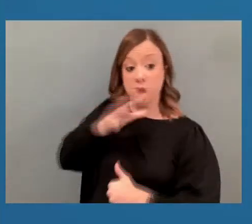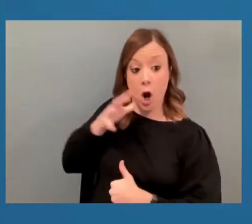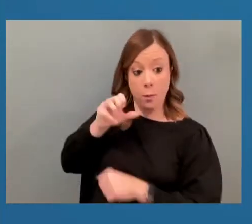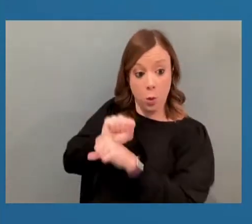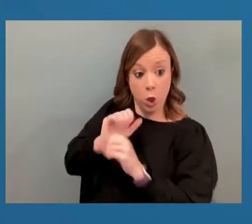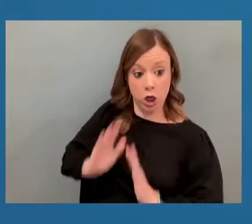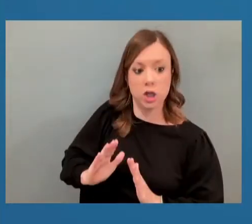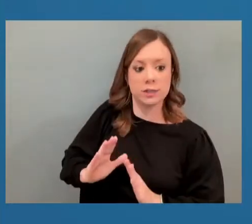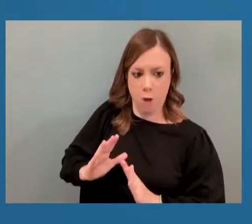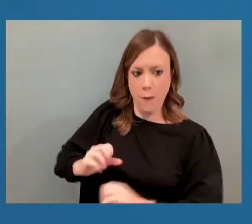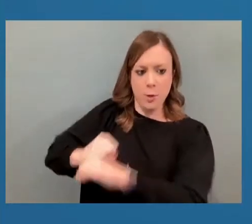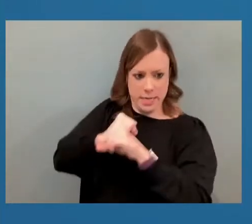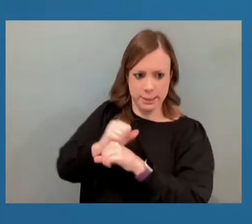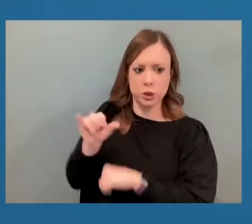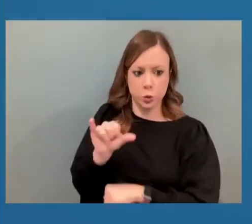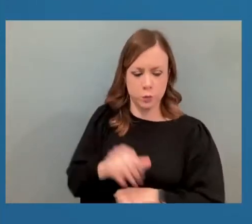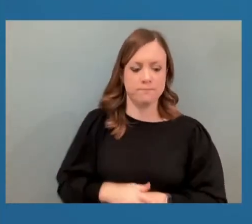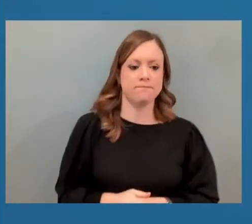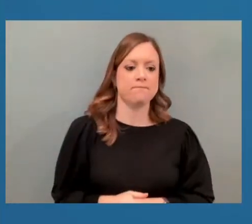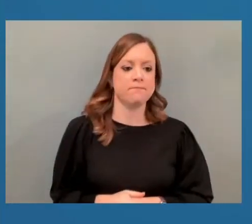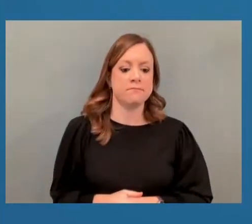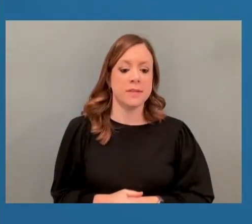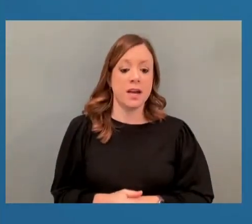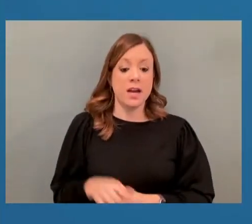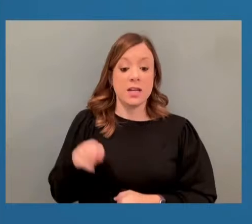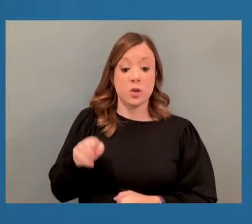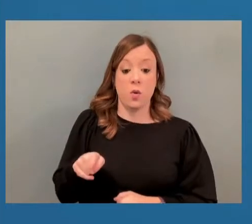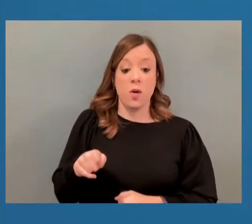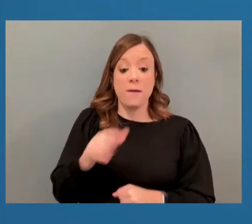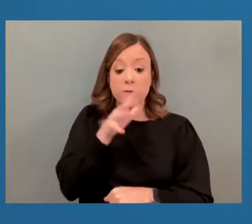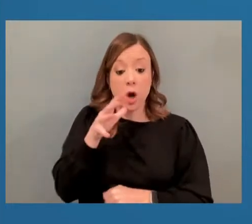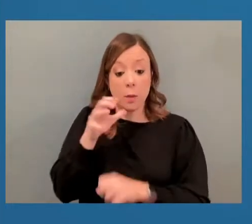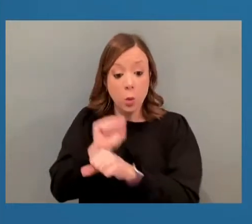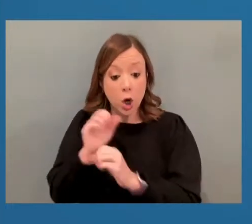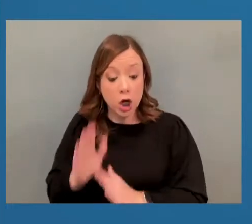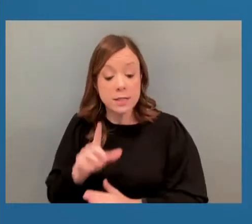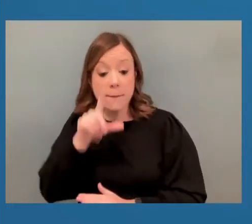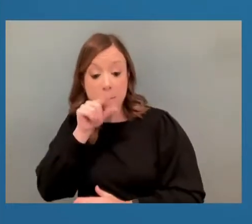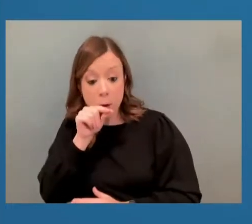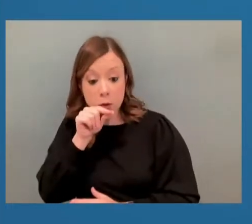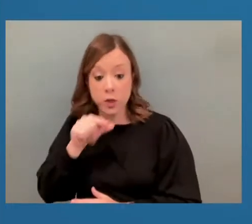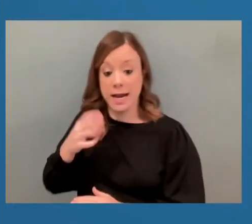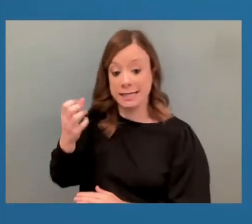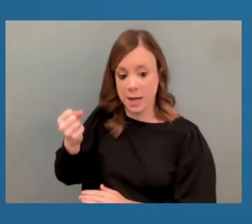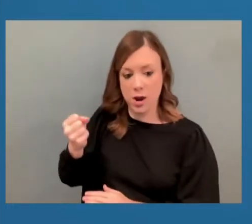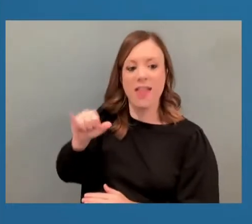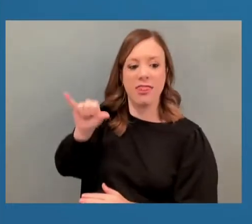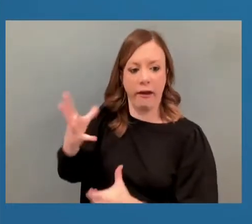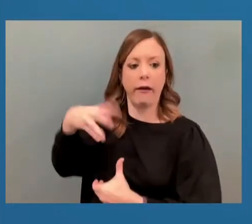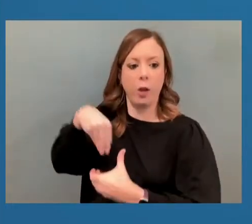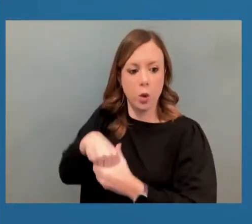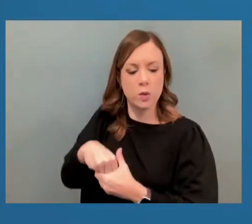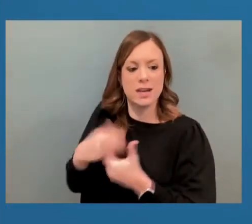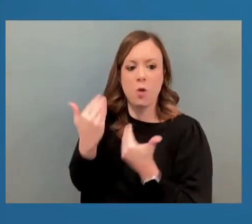dairy. This includes the restrictions on the import of animals into New York State.